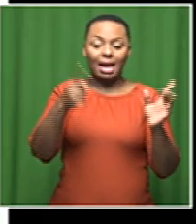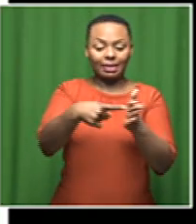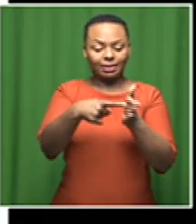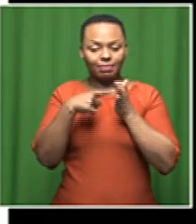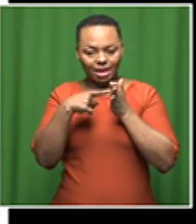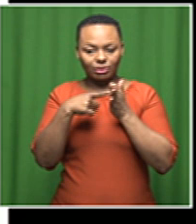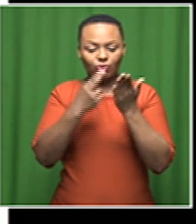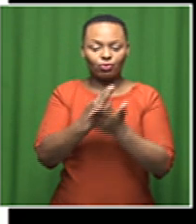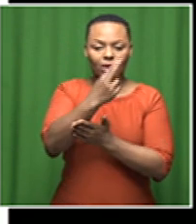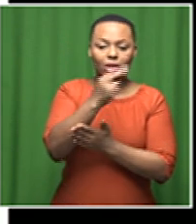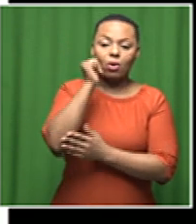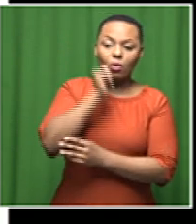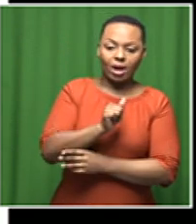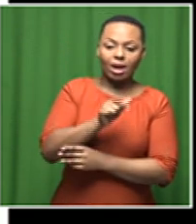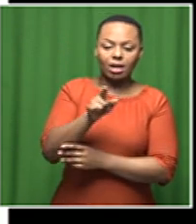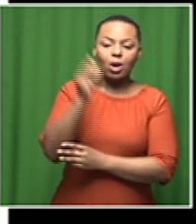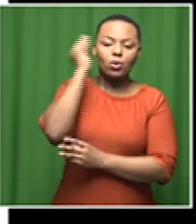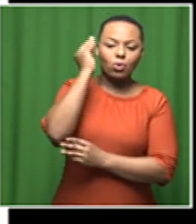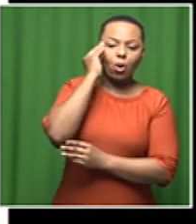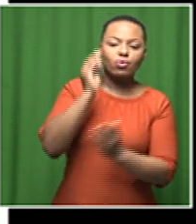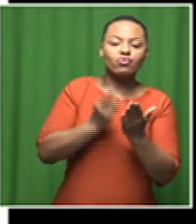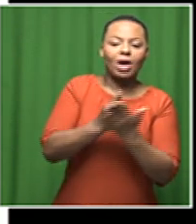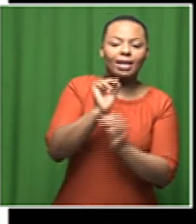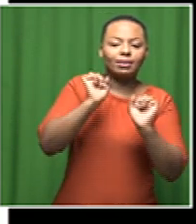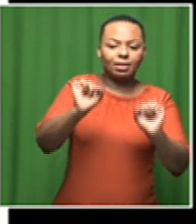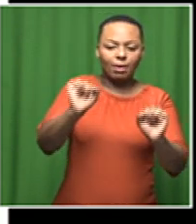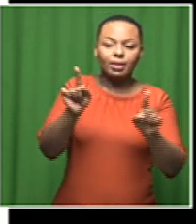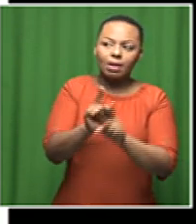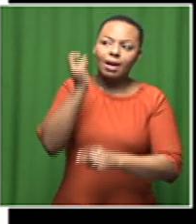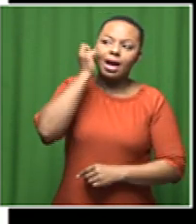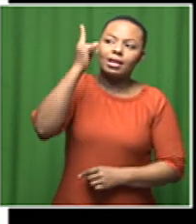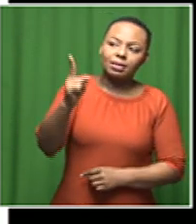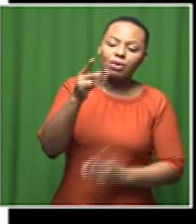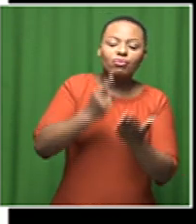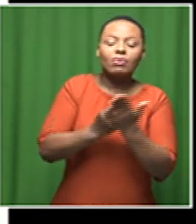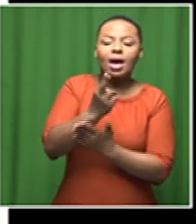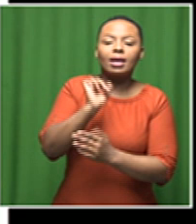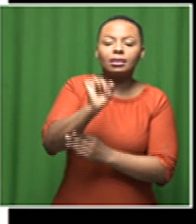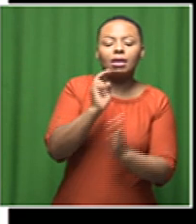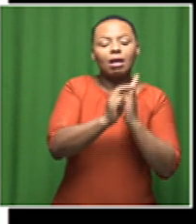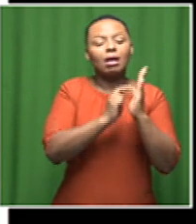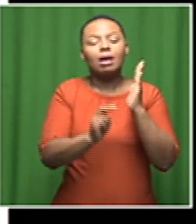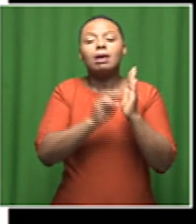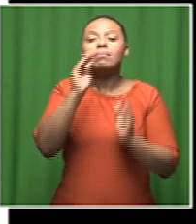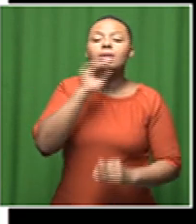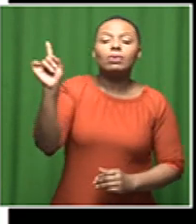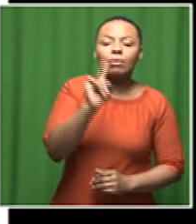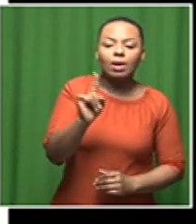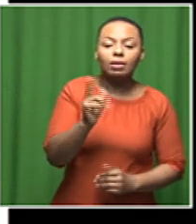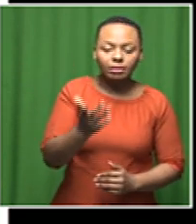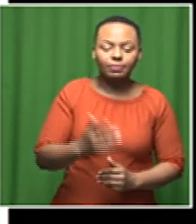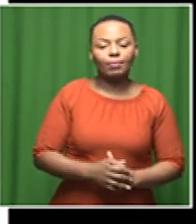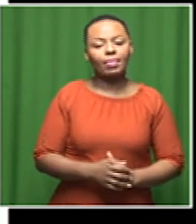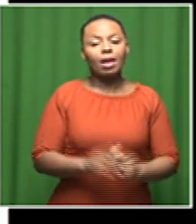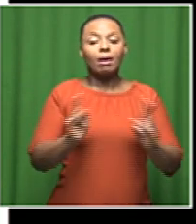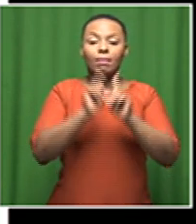these rights when they know these rights and they understand what they mean when they get to our public health facilities.